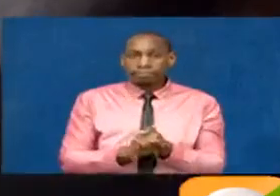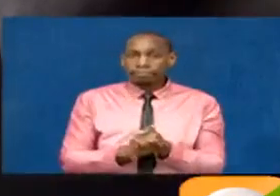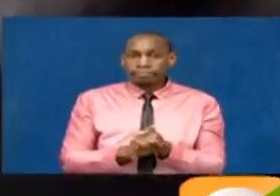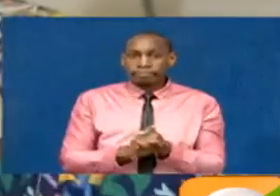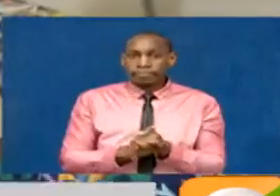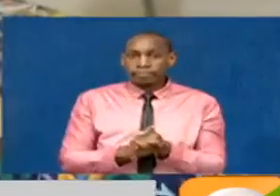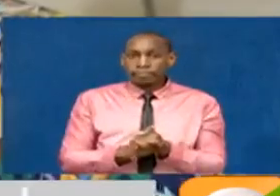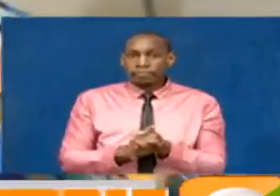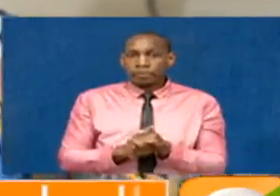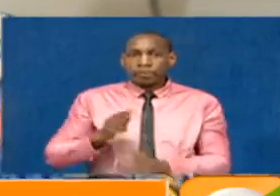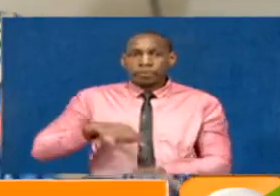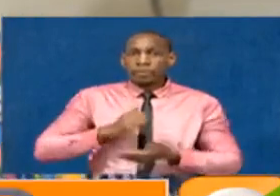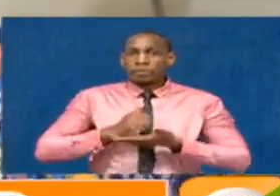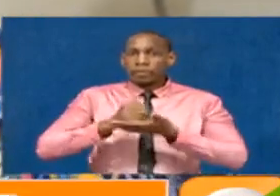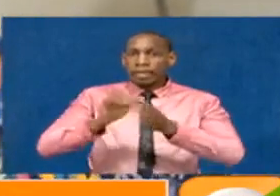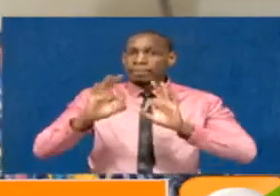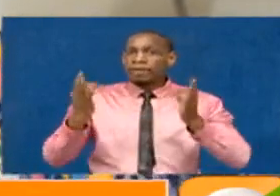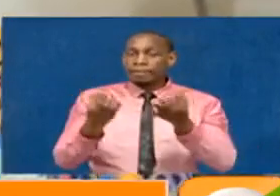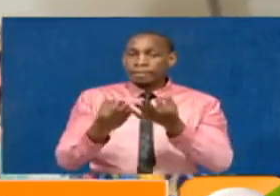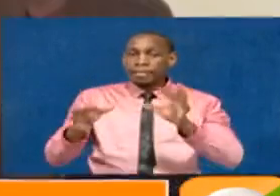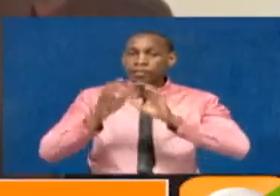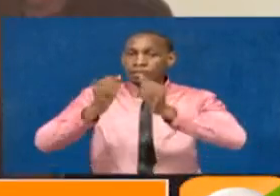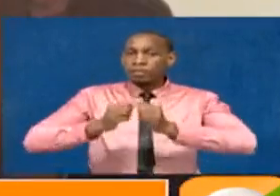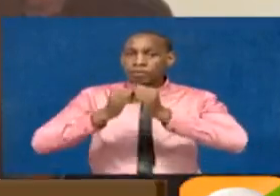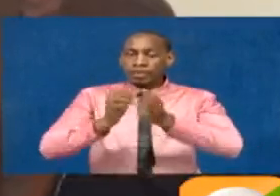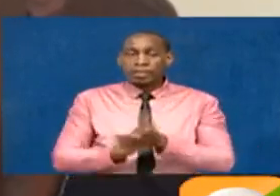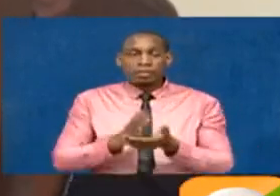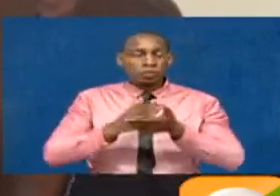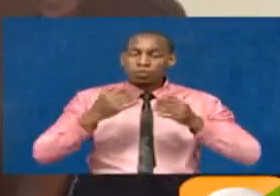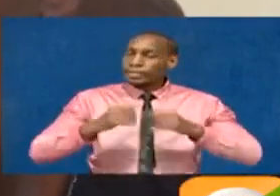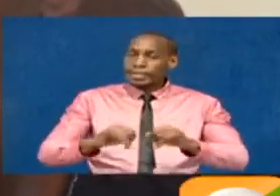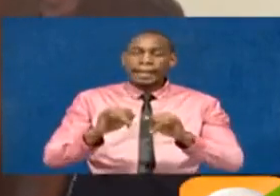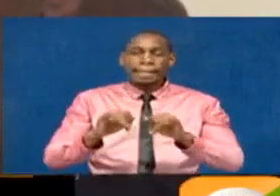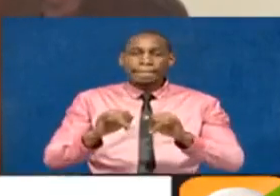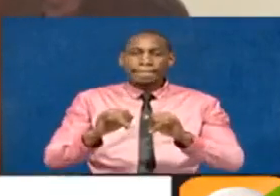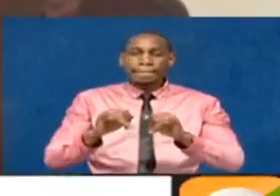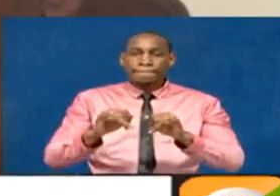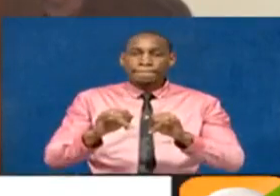just helping as a family to be together. Umejaribu.